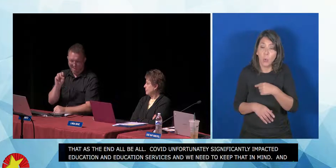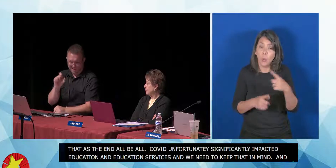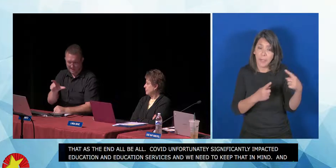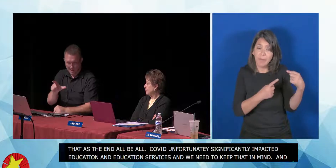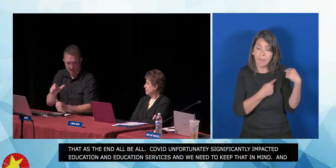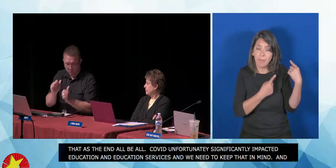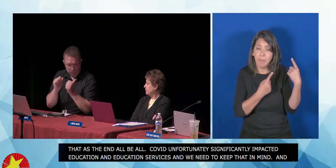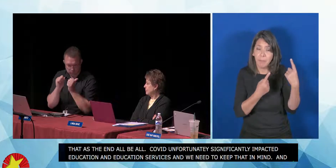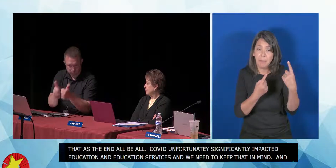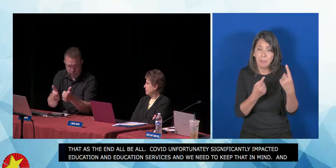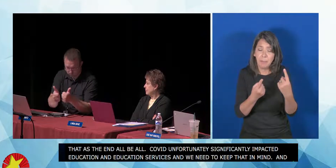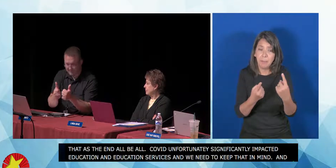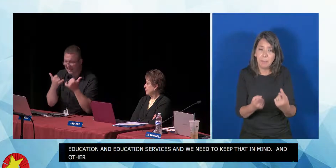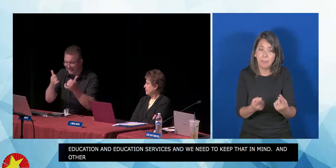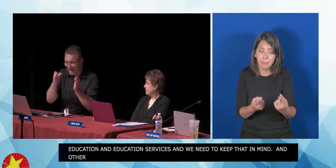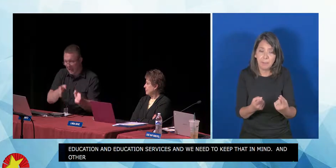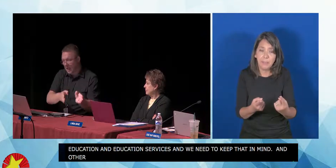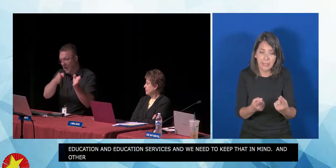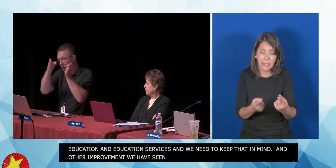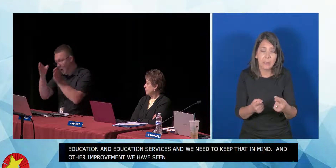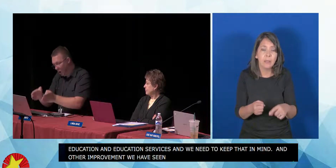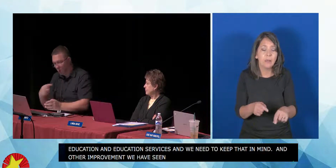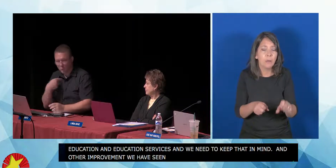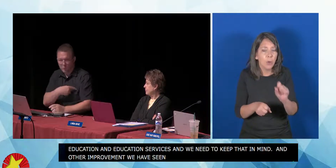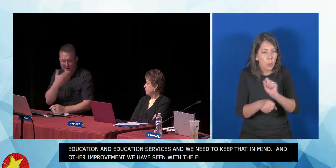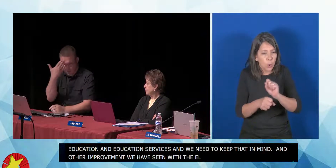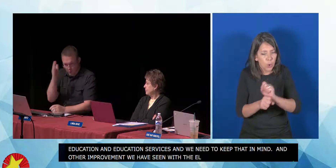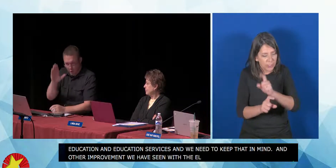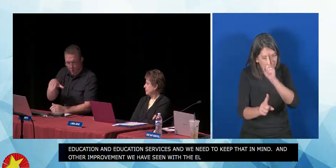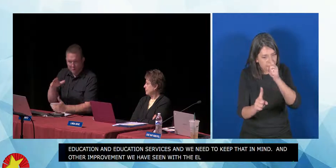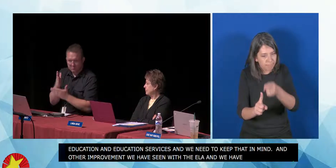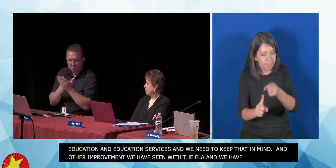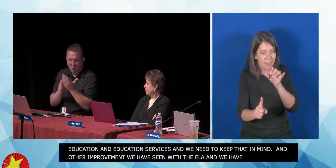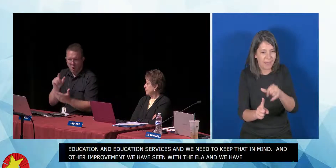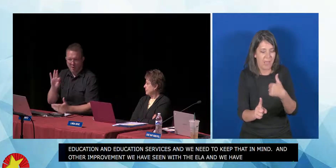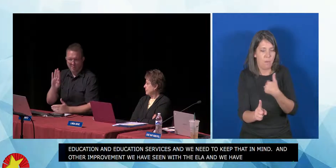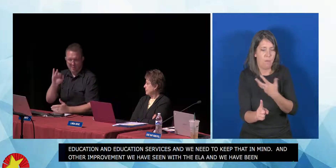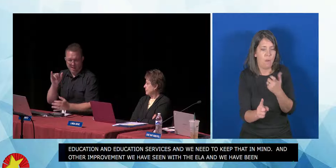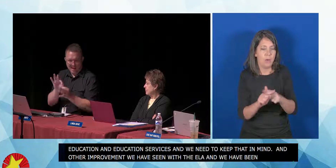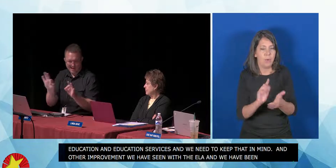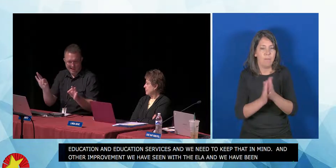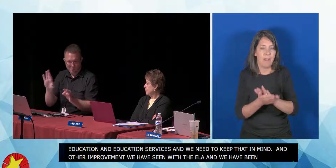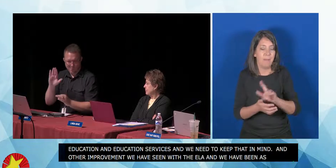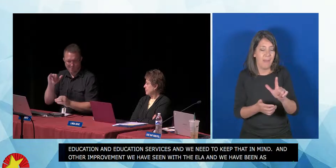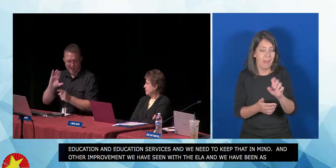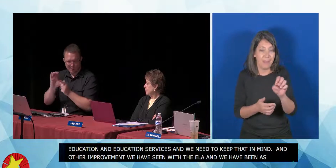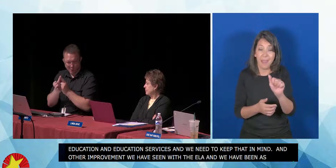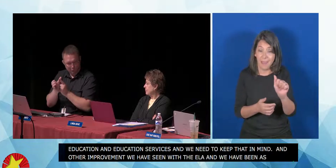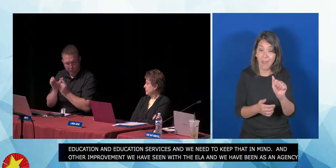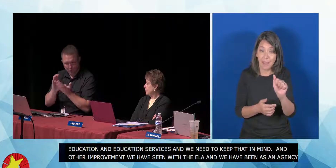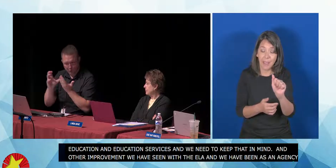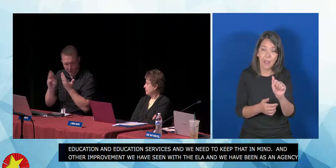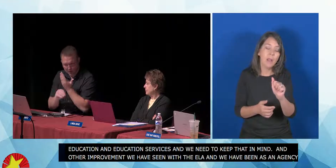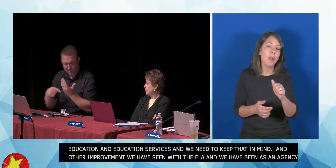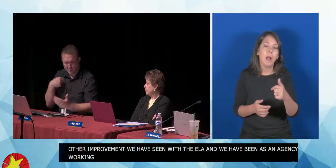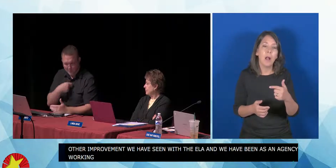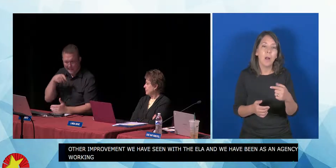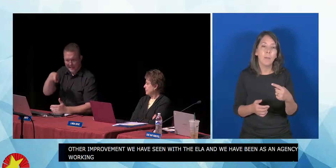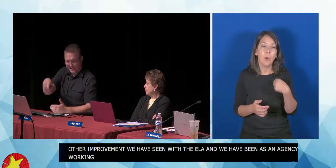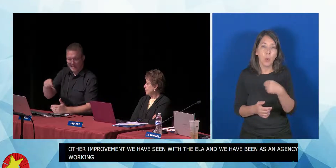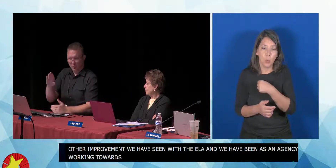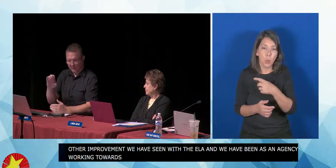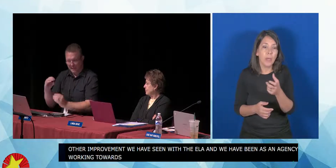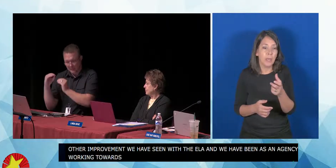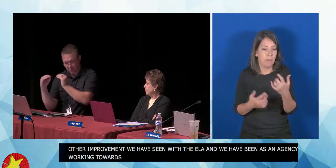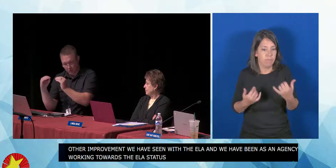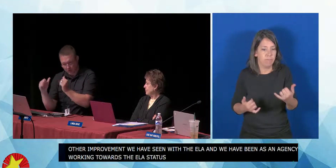agency, working toward this LEA status. And now that we know that we are a